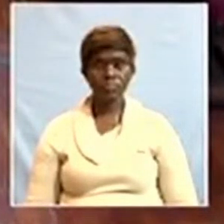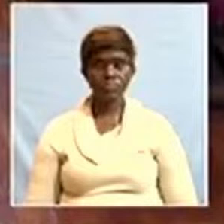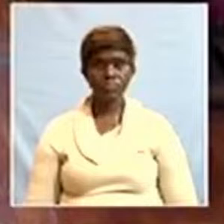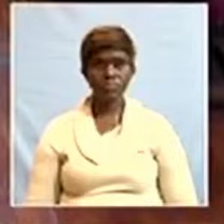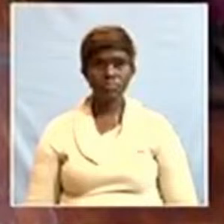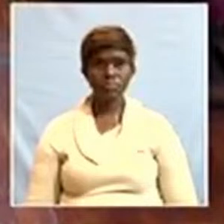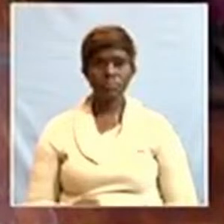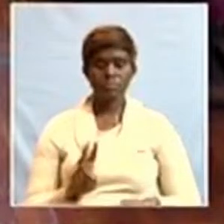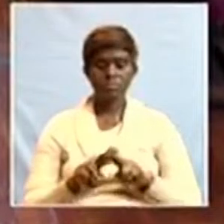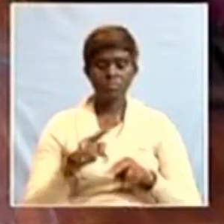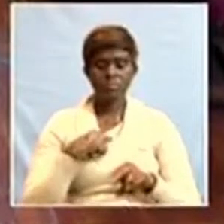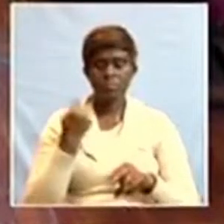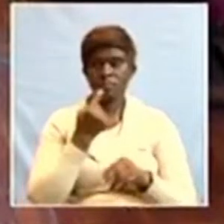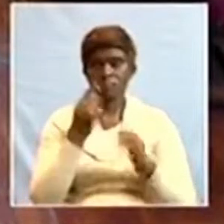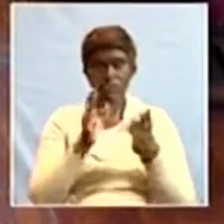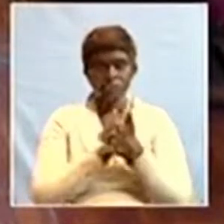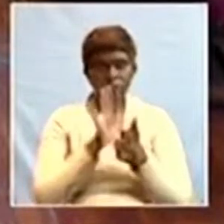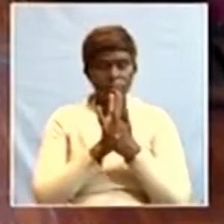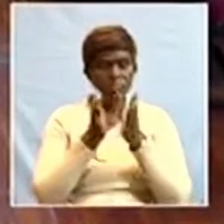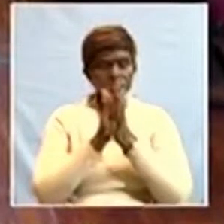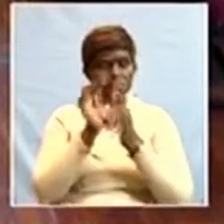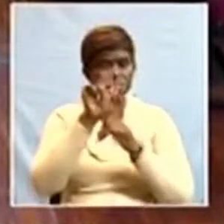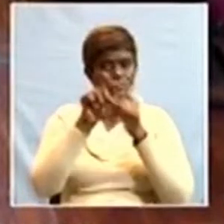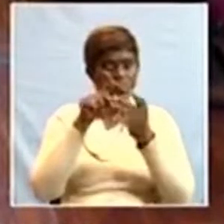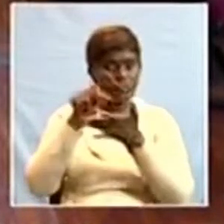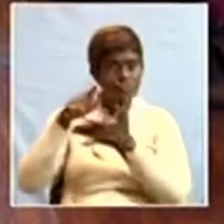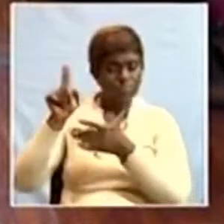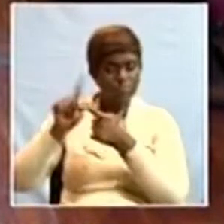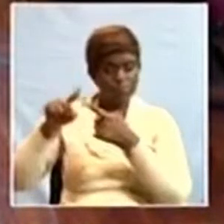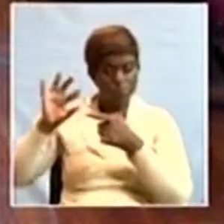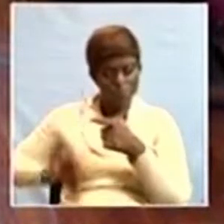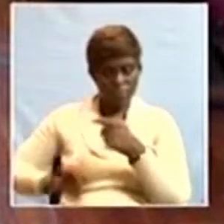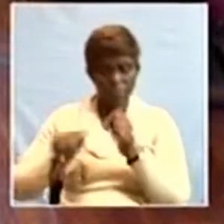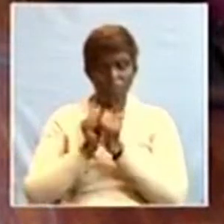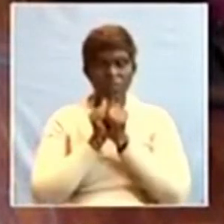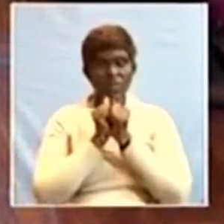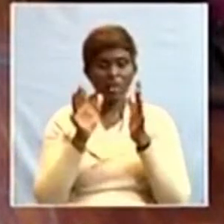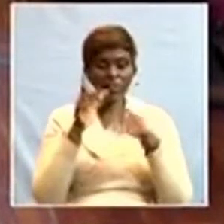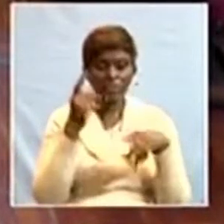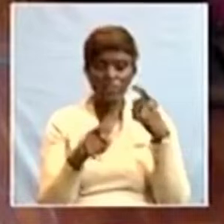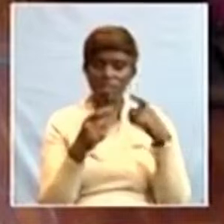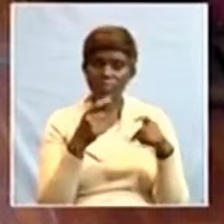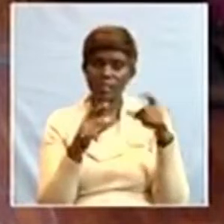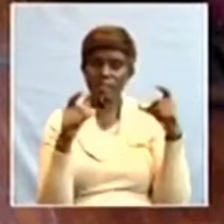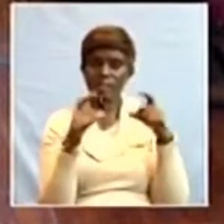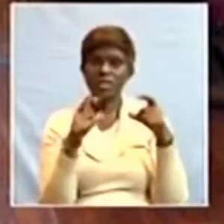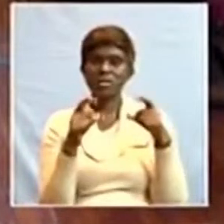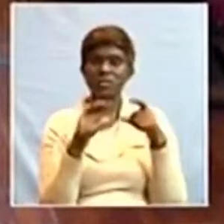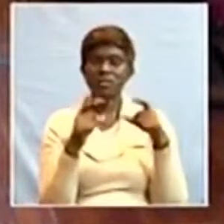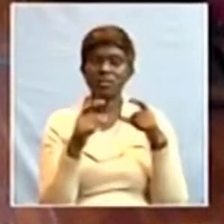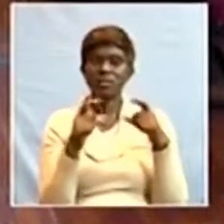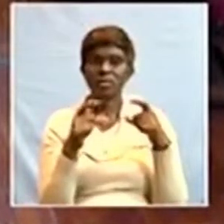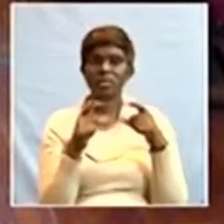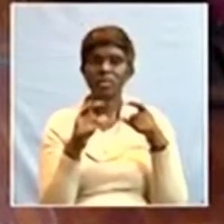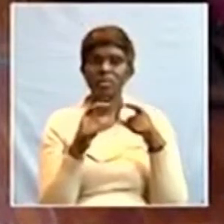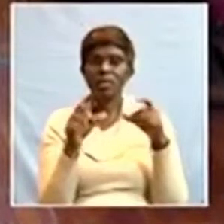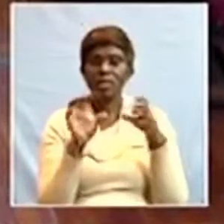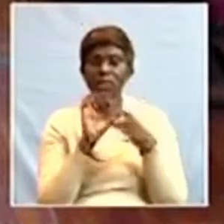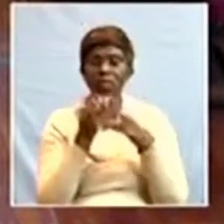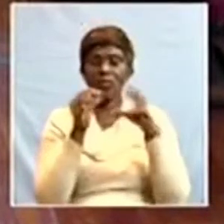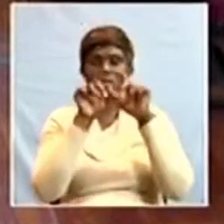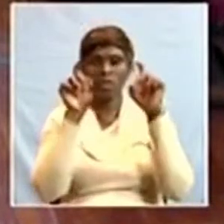Chair, I just wanted to quickly ask a question on payments to beneficiaries without disability cards or